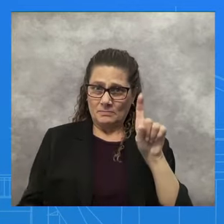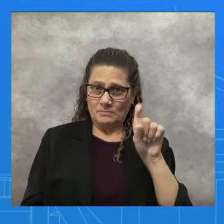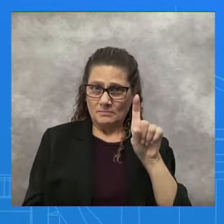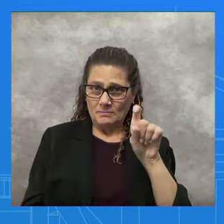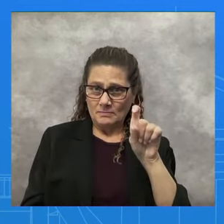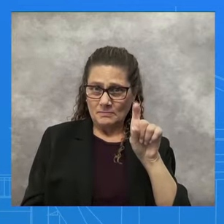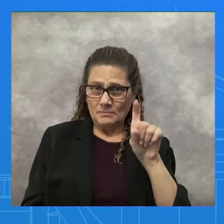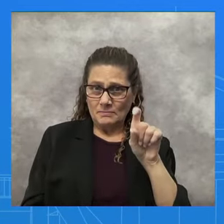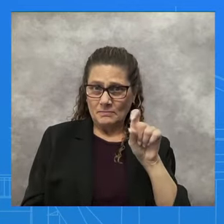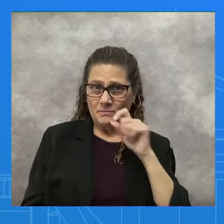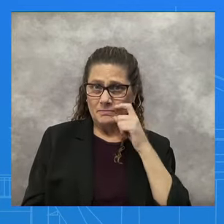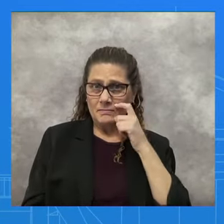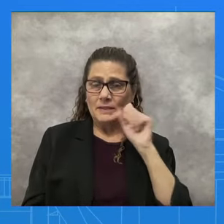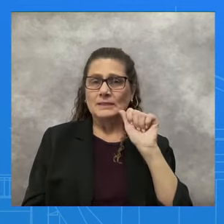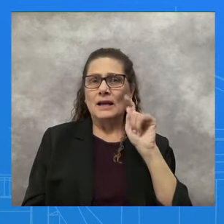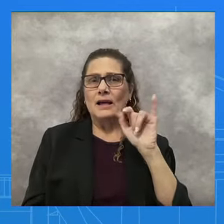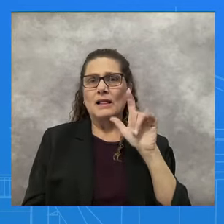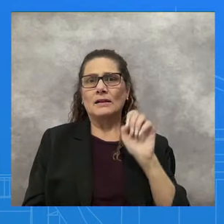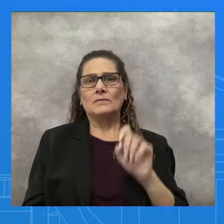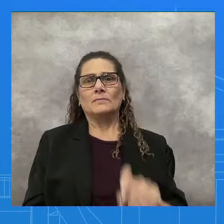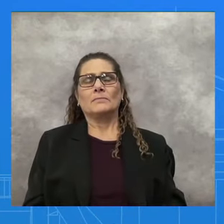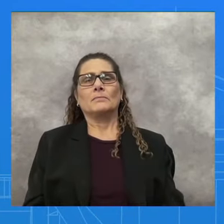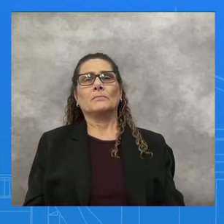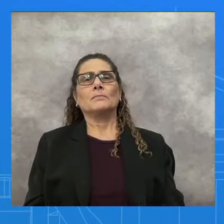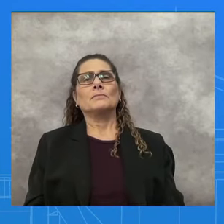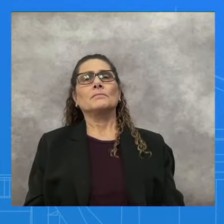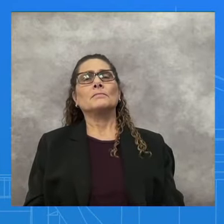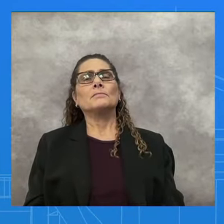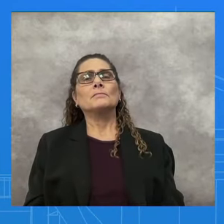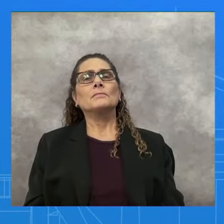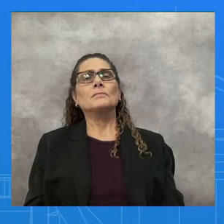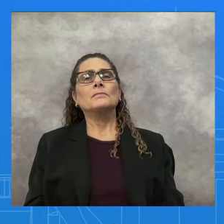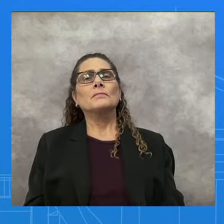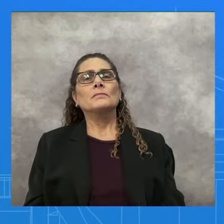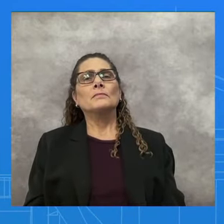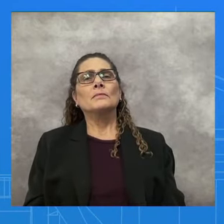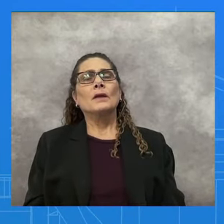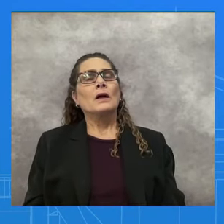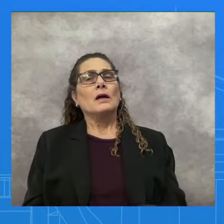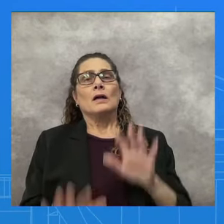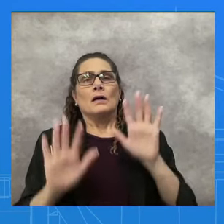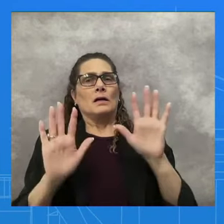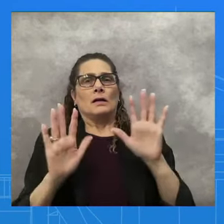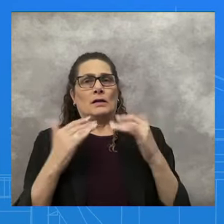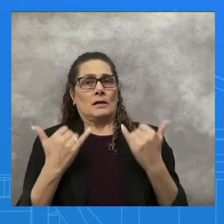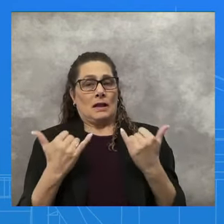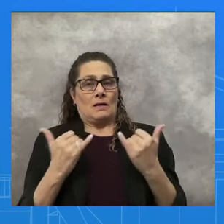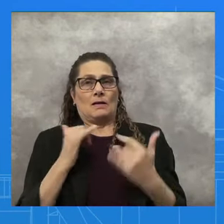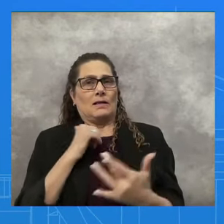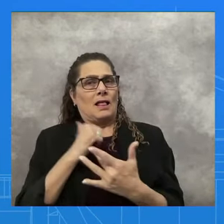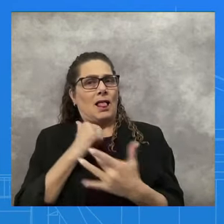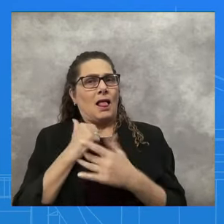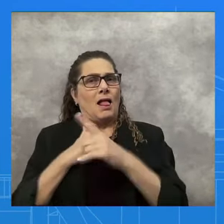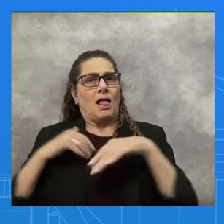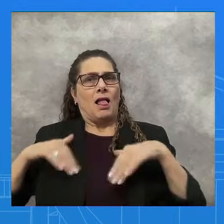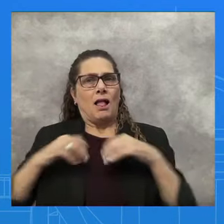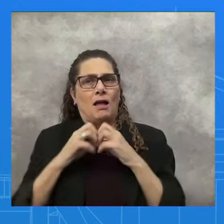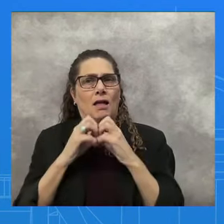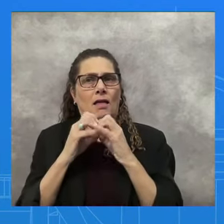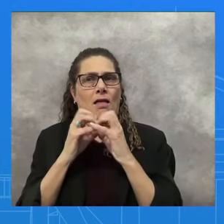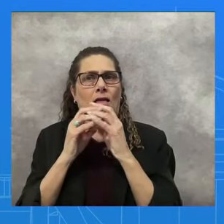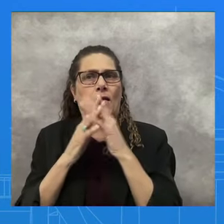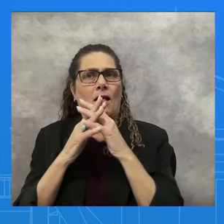this is still a development, I'm sorry, it's still a capability they're developing. We are still analyzing the information that's available to that. I would